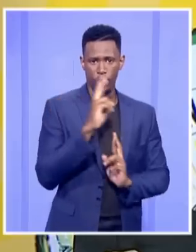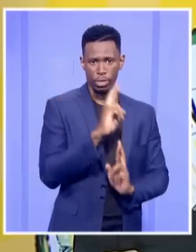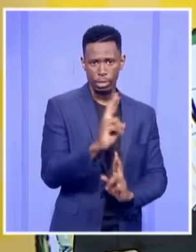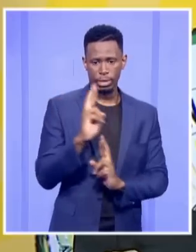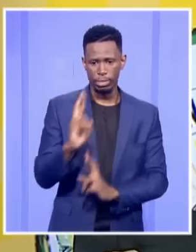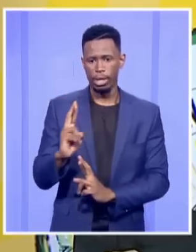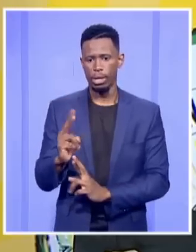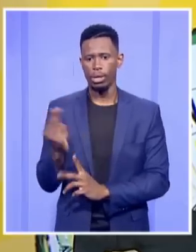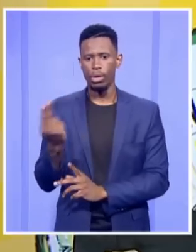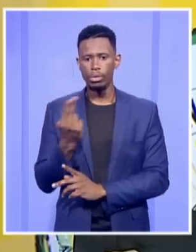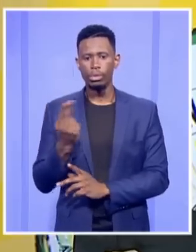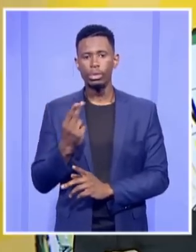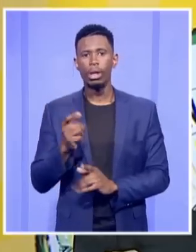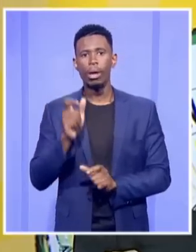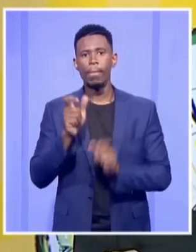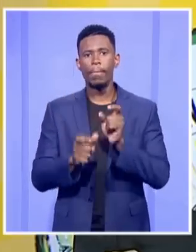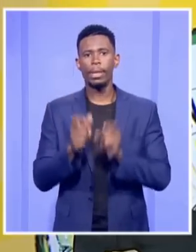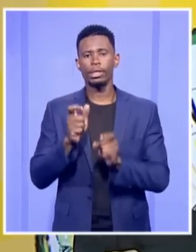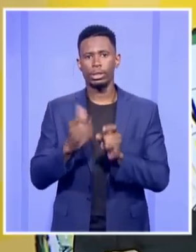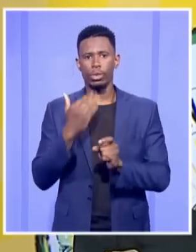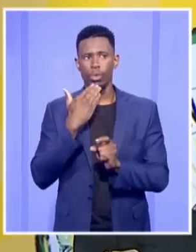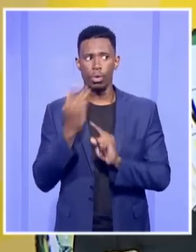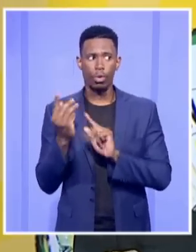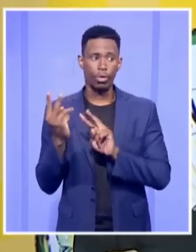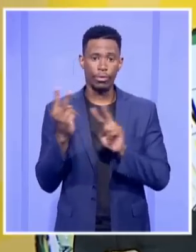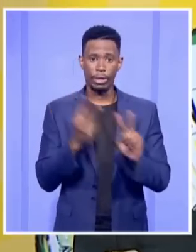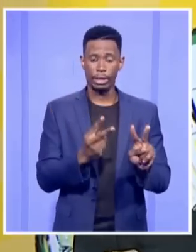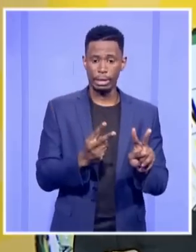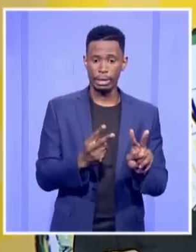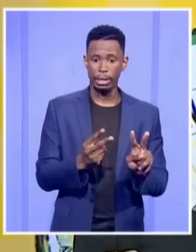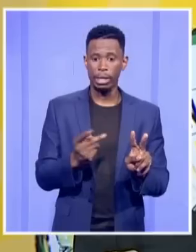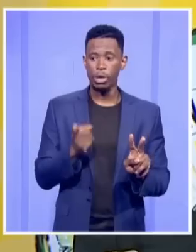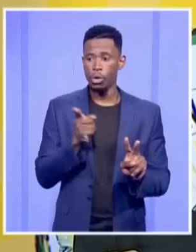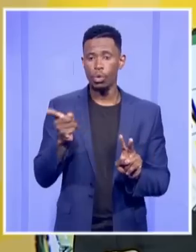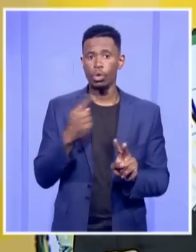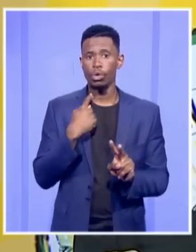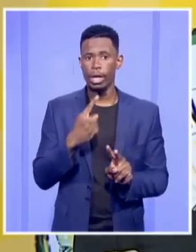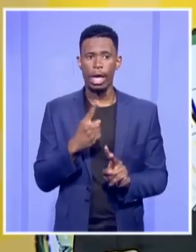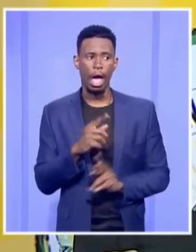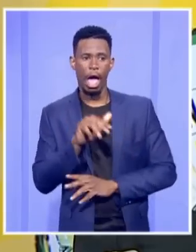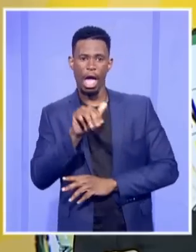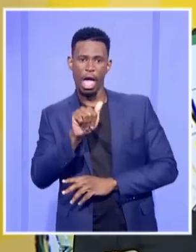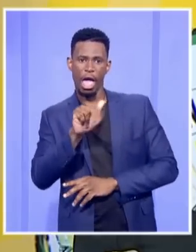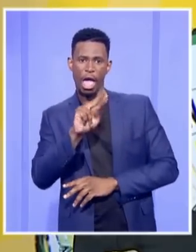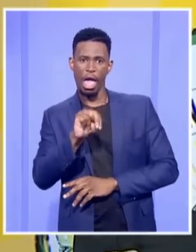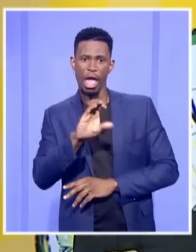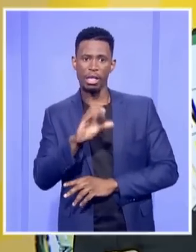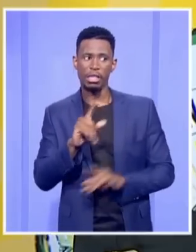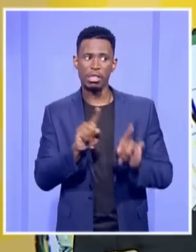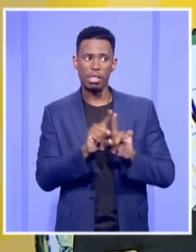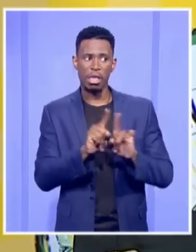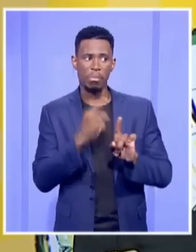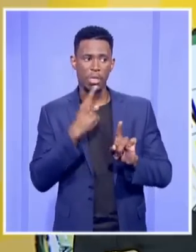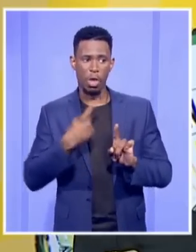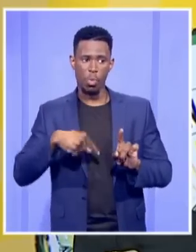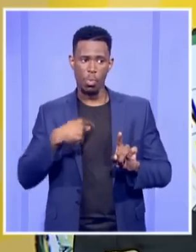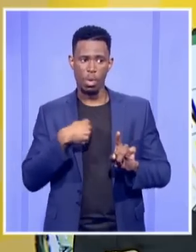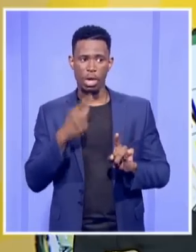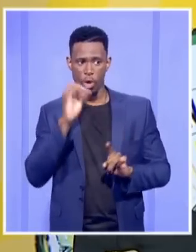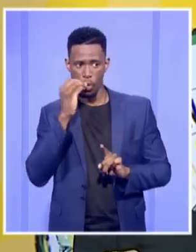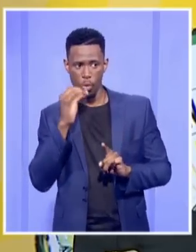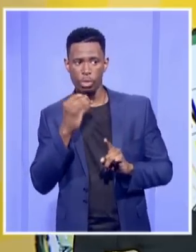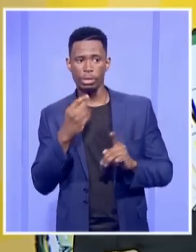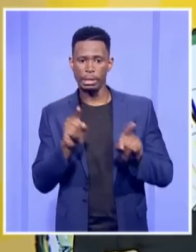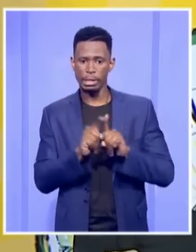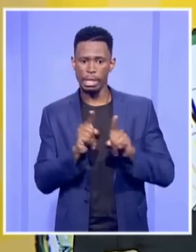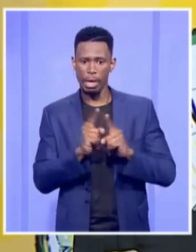delegates, so that you don't go out and say the ANC also placed this on us as the media.